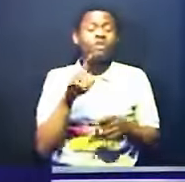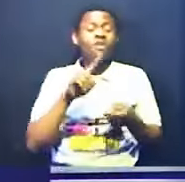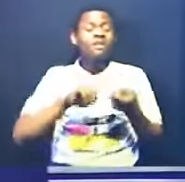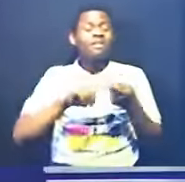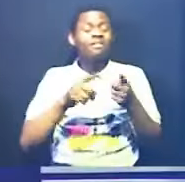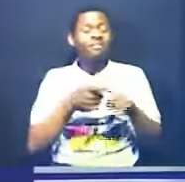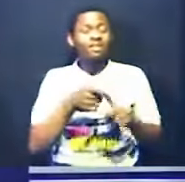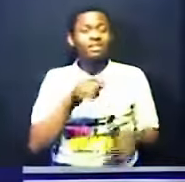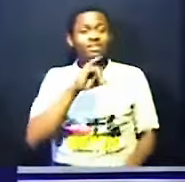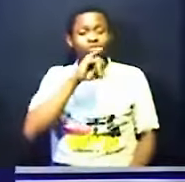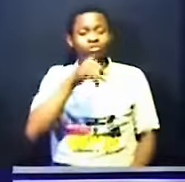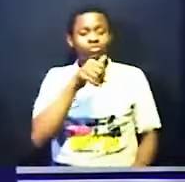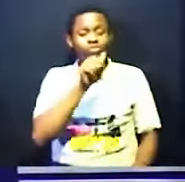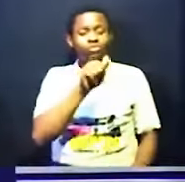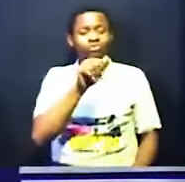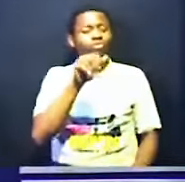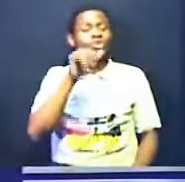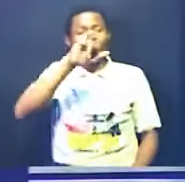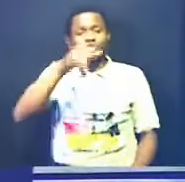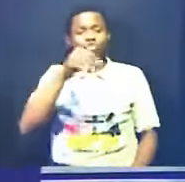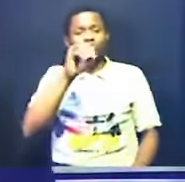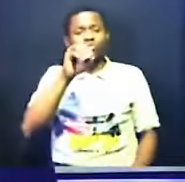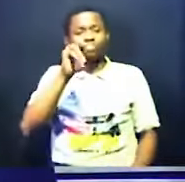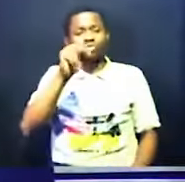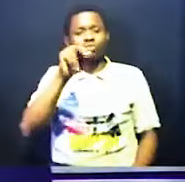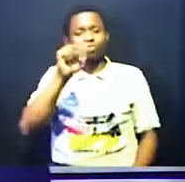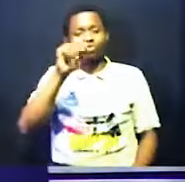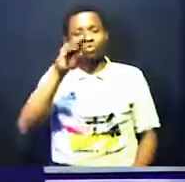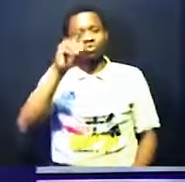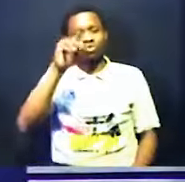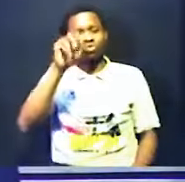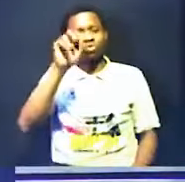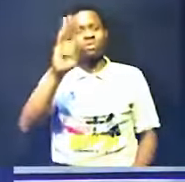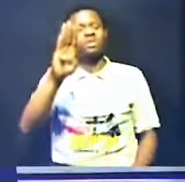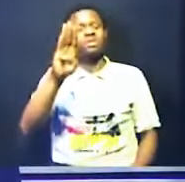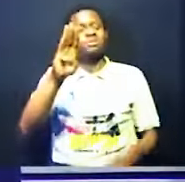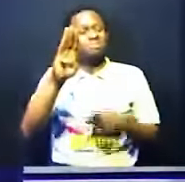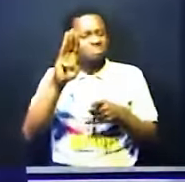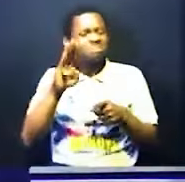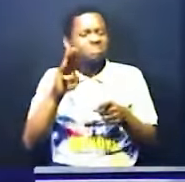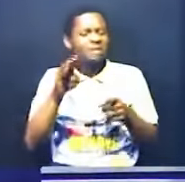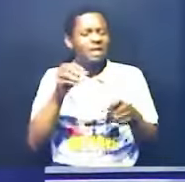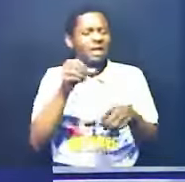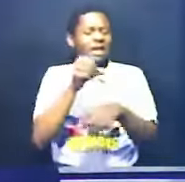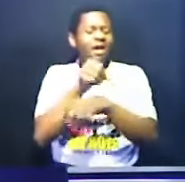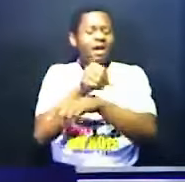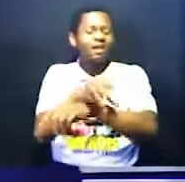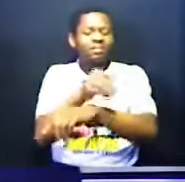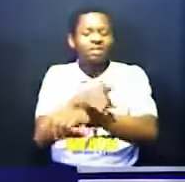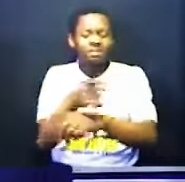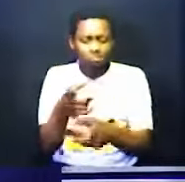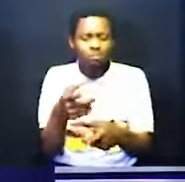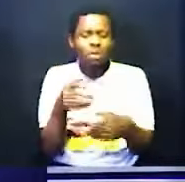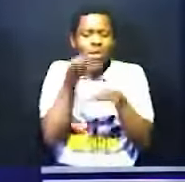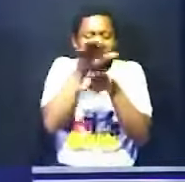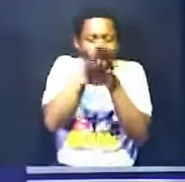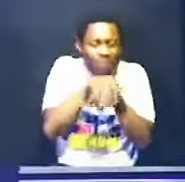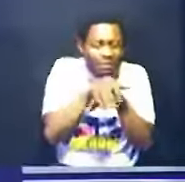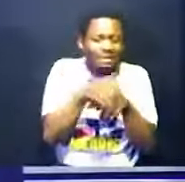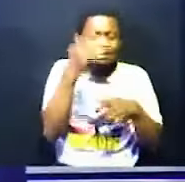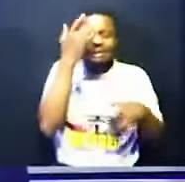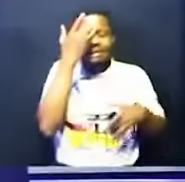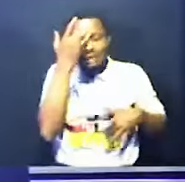had to advise him to feign sickness and for the sister to come and prepare something for her to eat, and